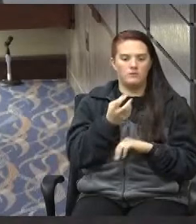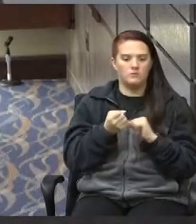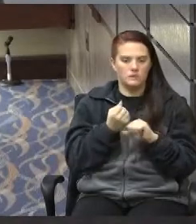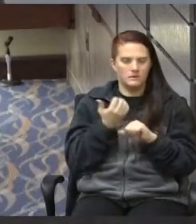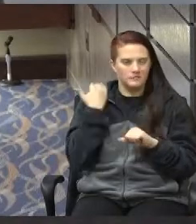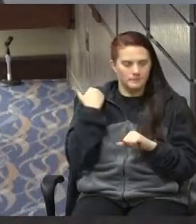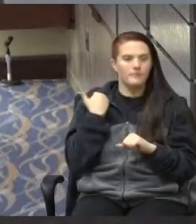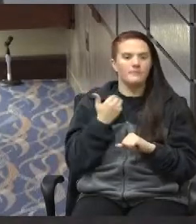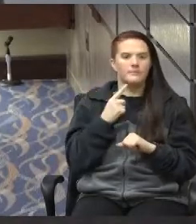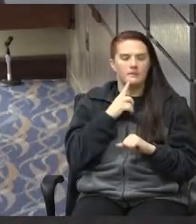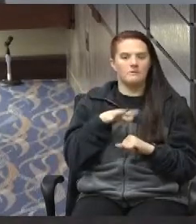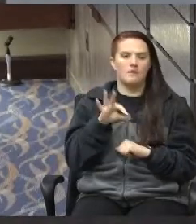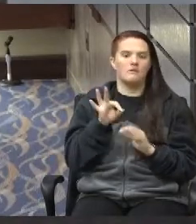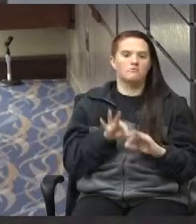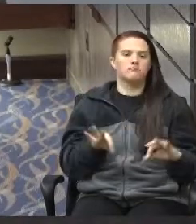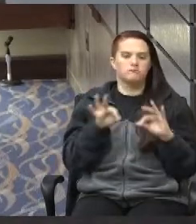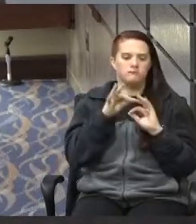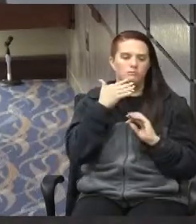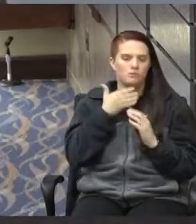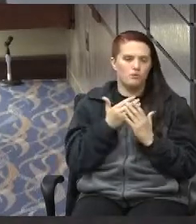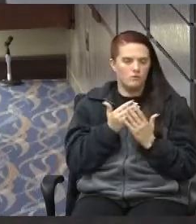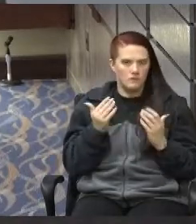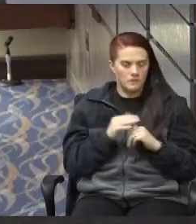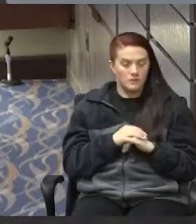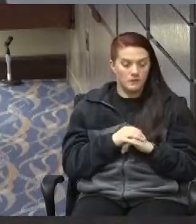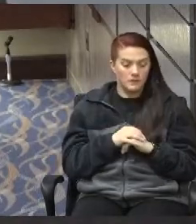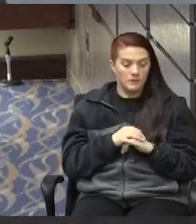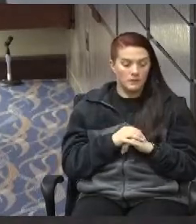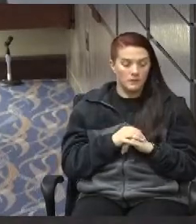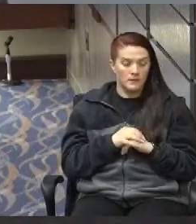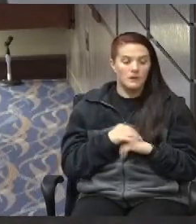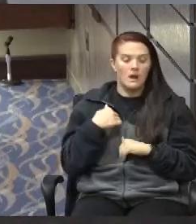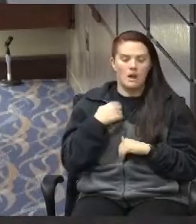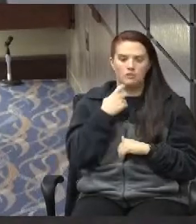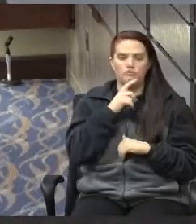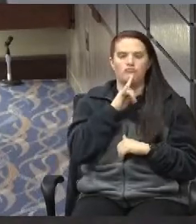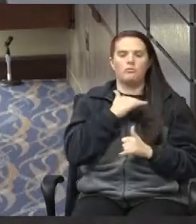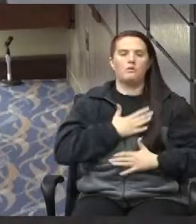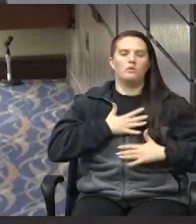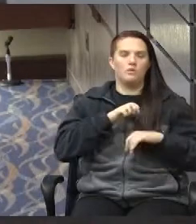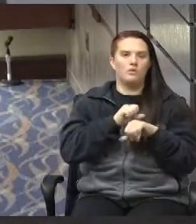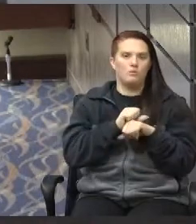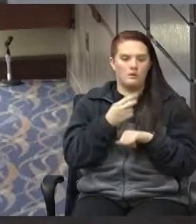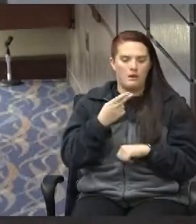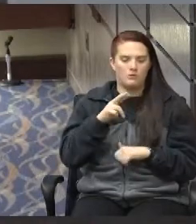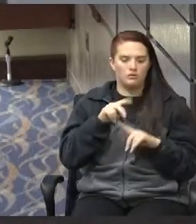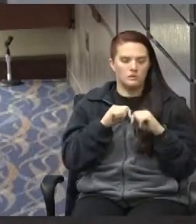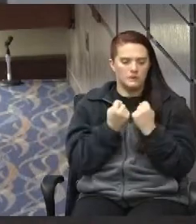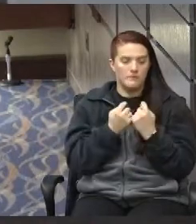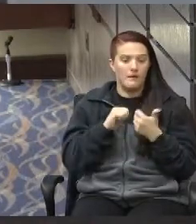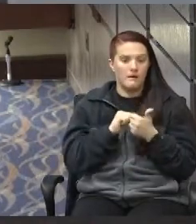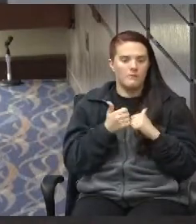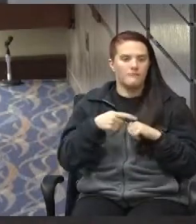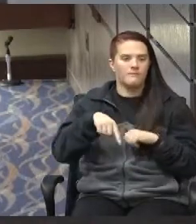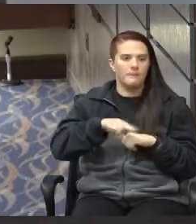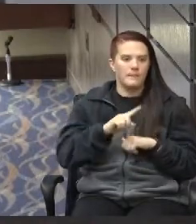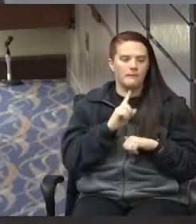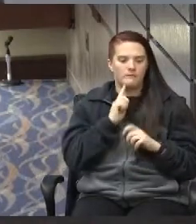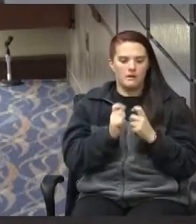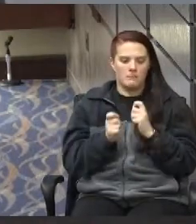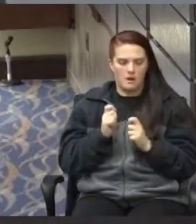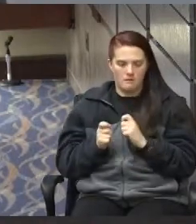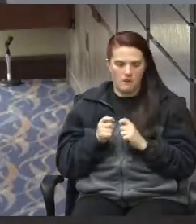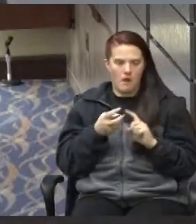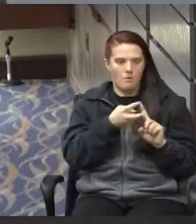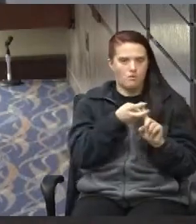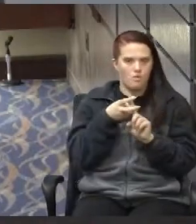down significantly. That's a good thing. And I just really appreciate the work of the HR team, the way they've modified